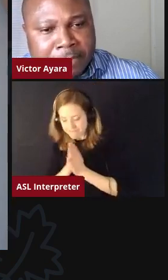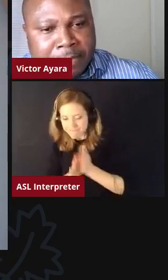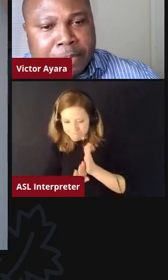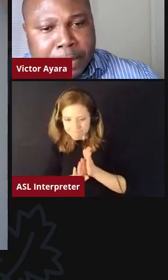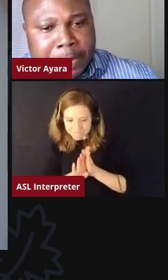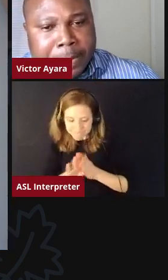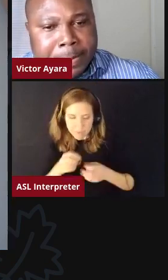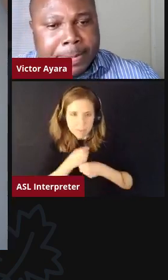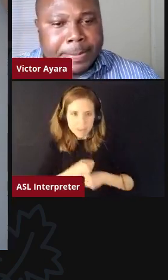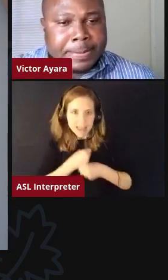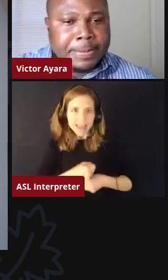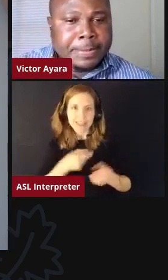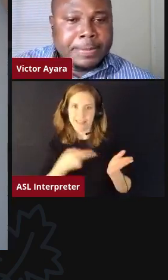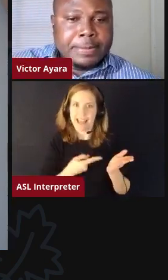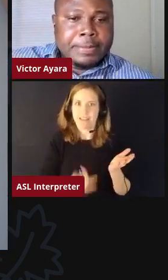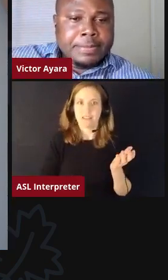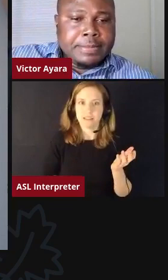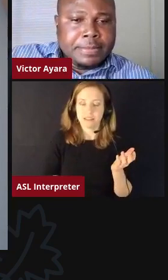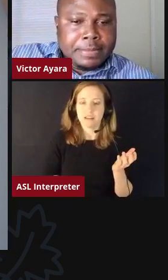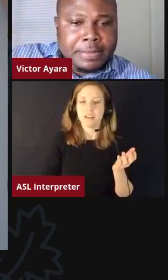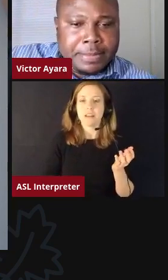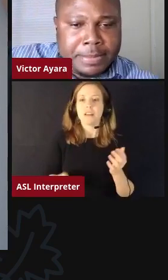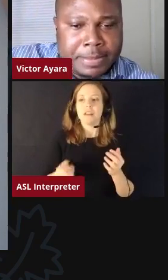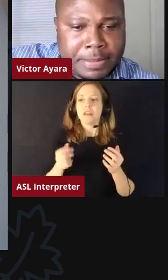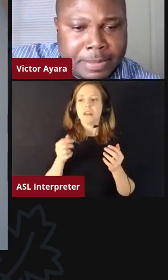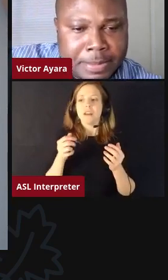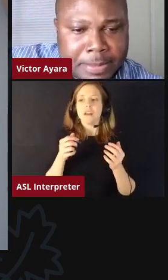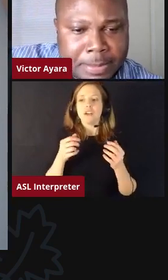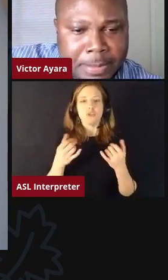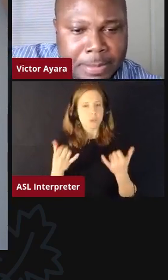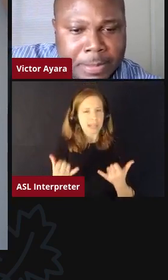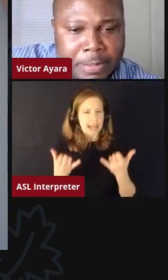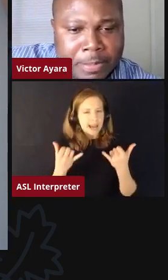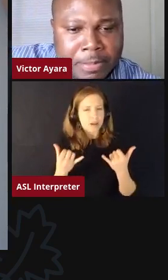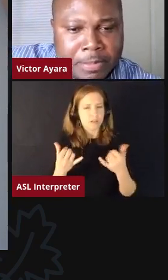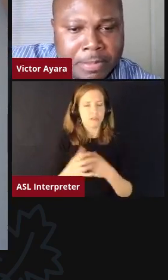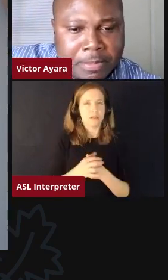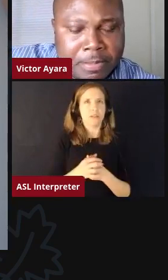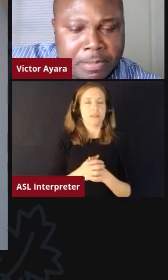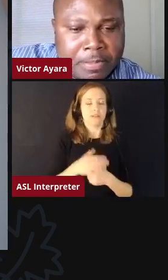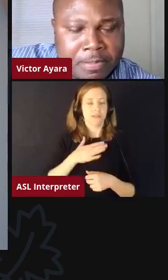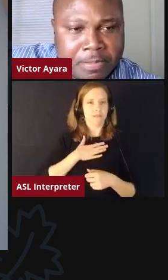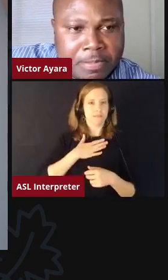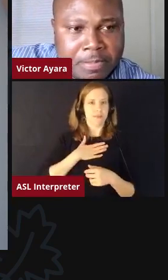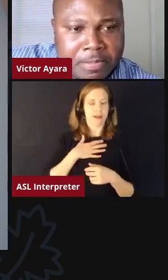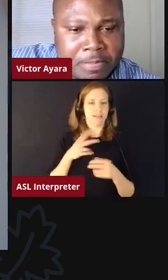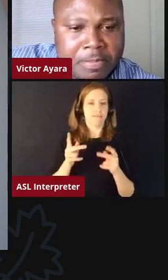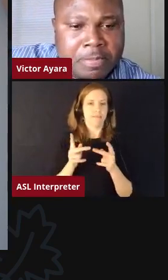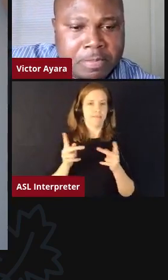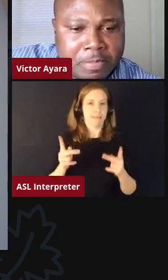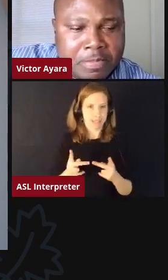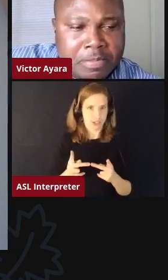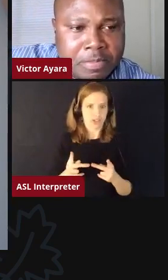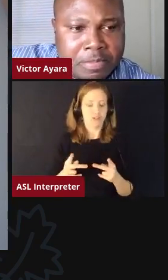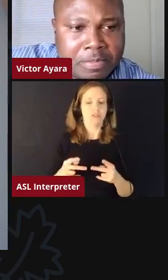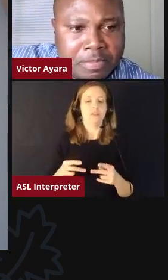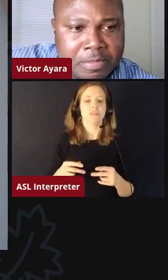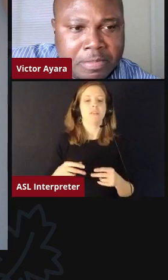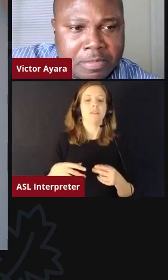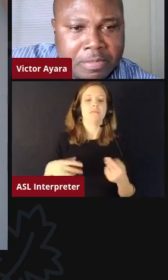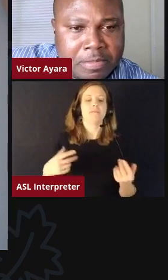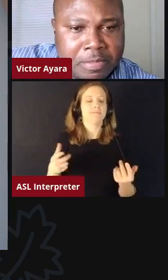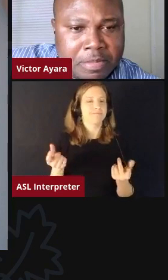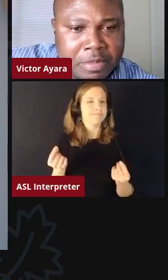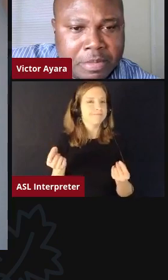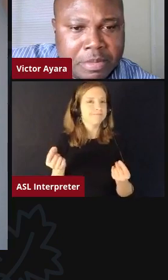information. So what we're trying to do now, and position in my position, is help health professionals